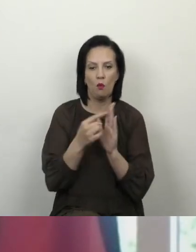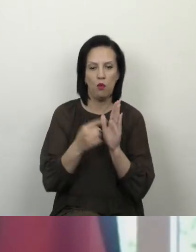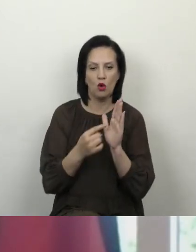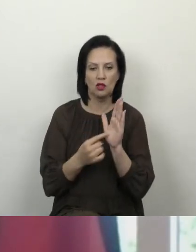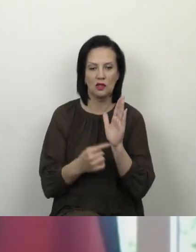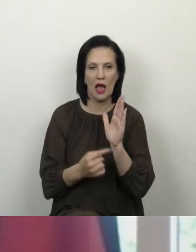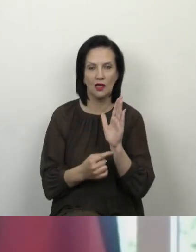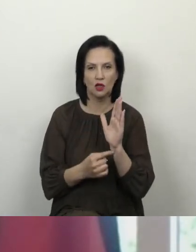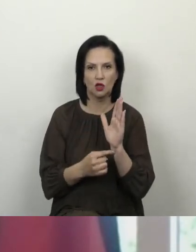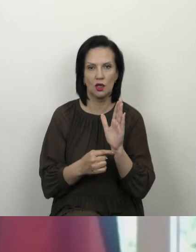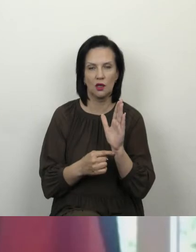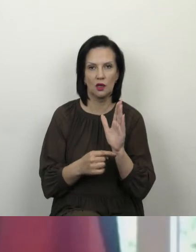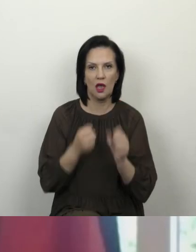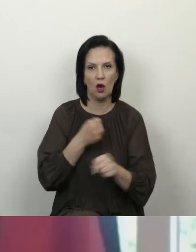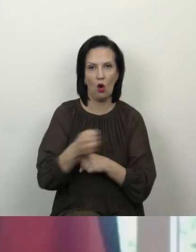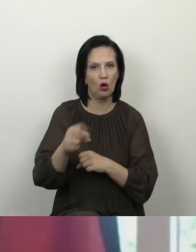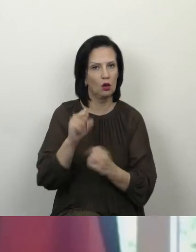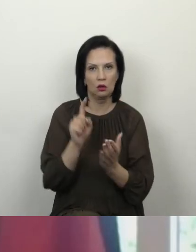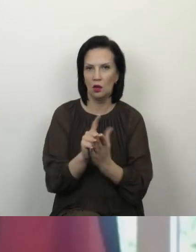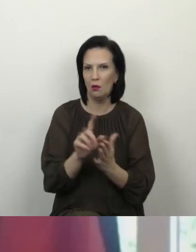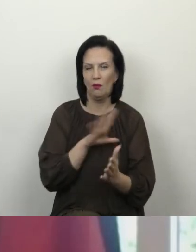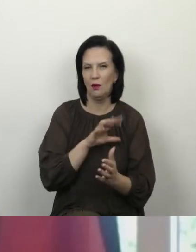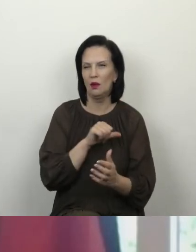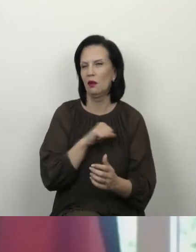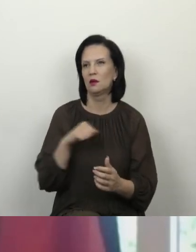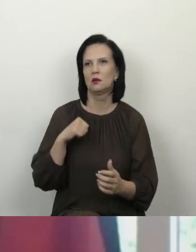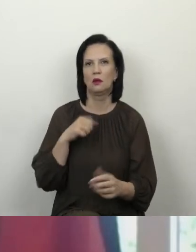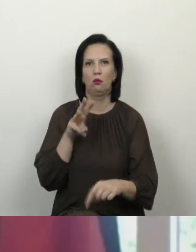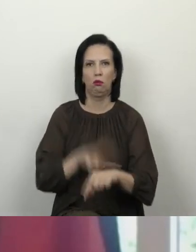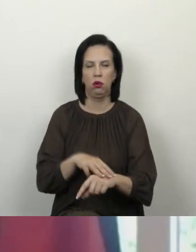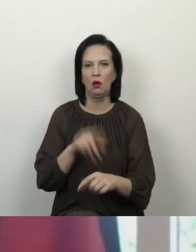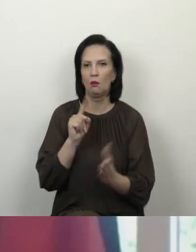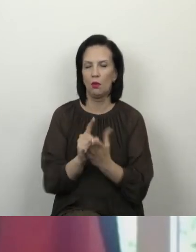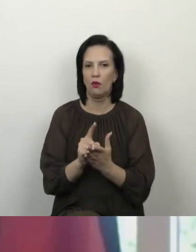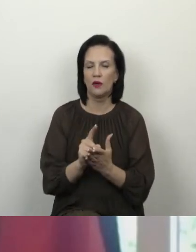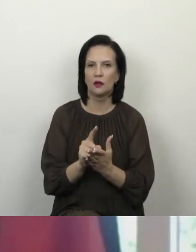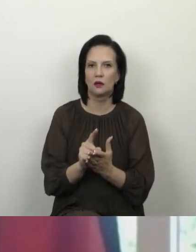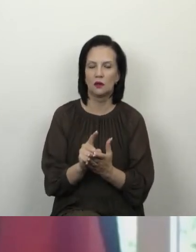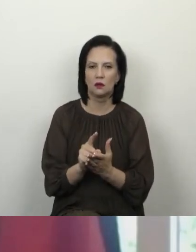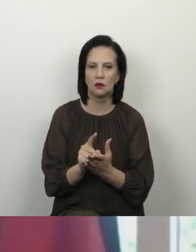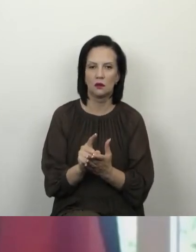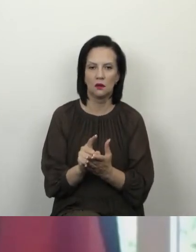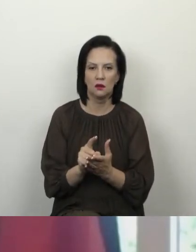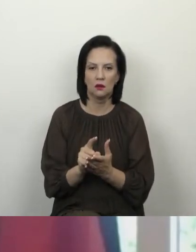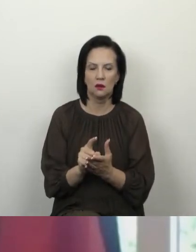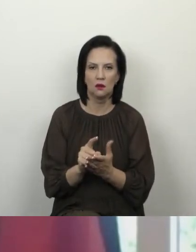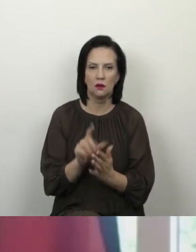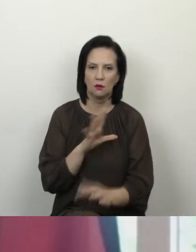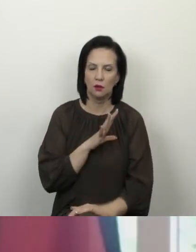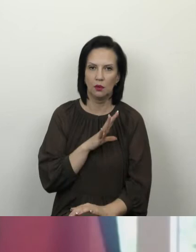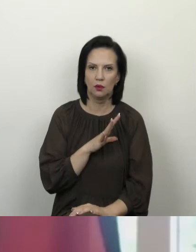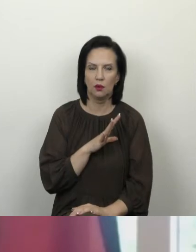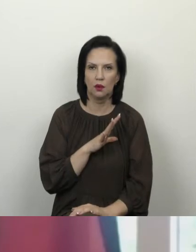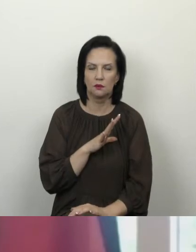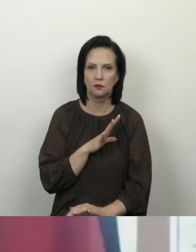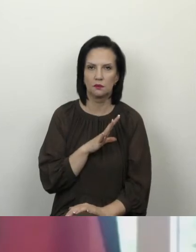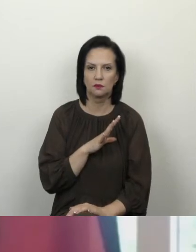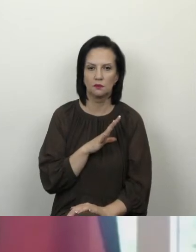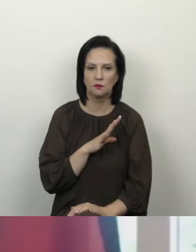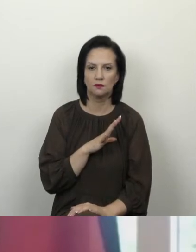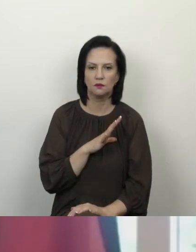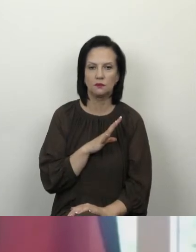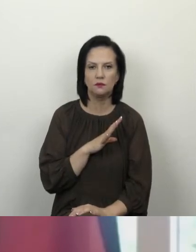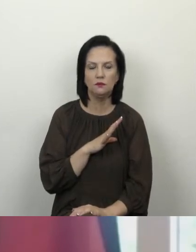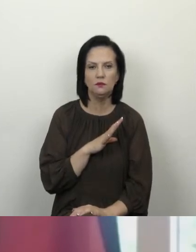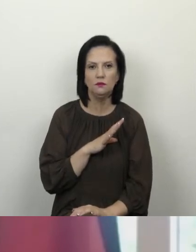arbitrary and should abstractedly result from legal regulations. As a rule, according to the voting